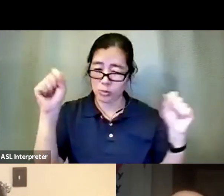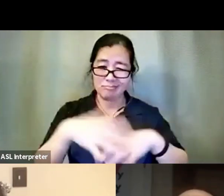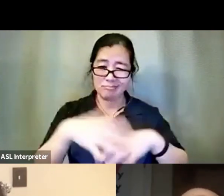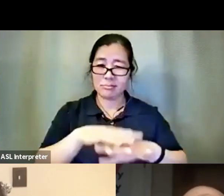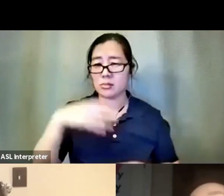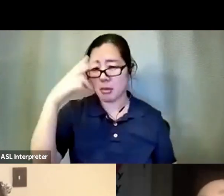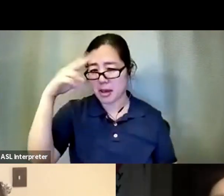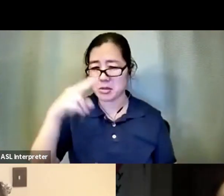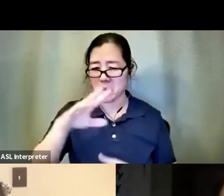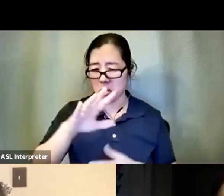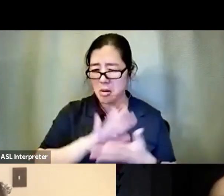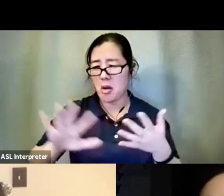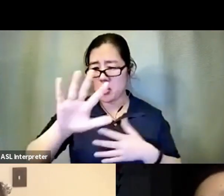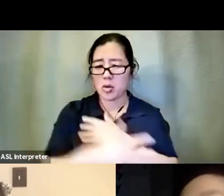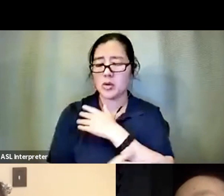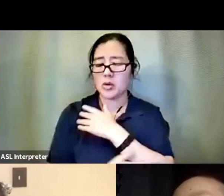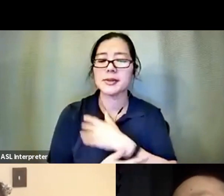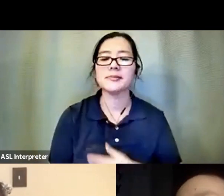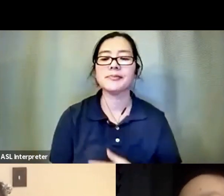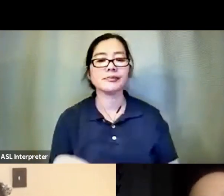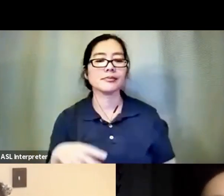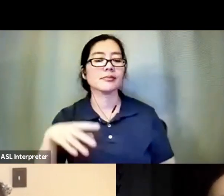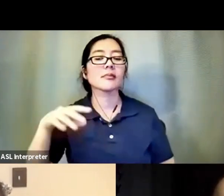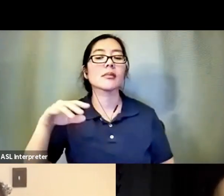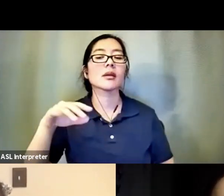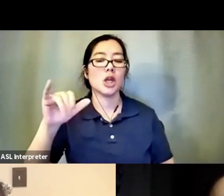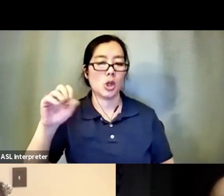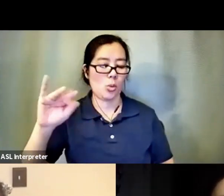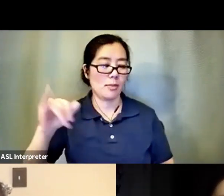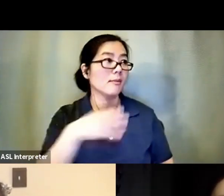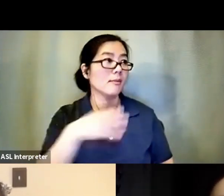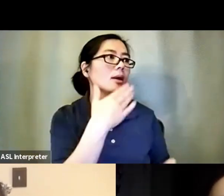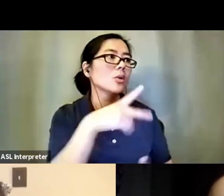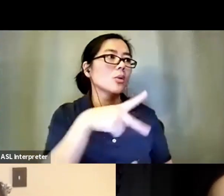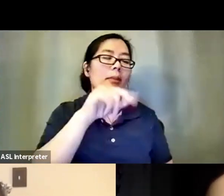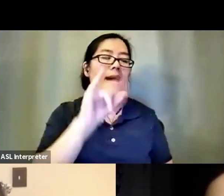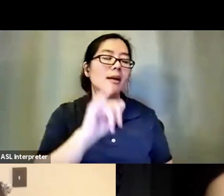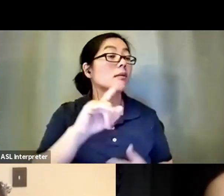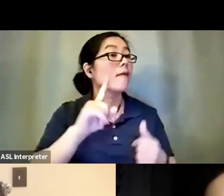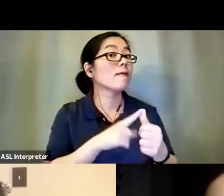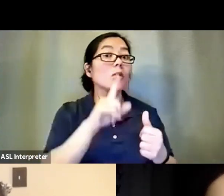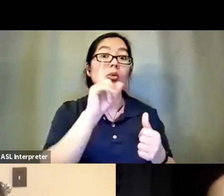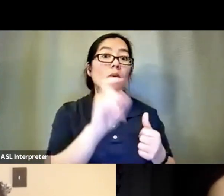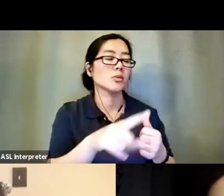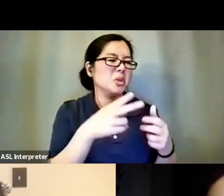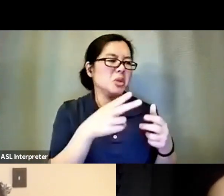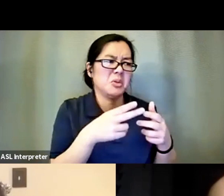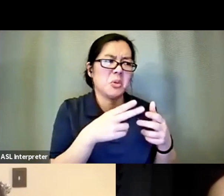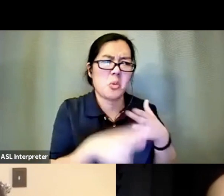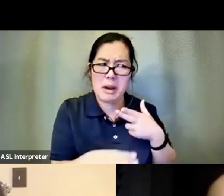Leah. Patty, I'm going to, the first question I think will be a very quick answer, and then the second